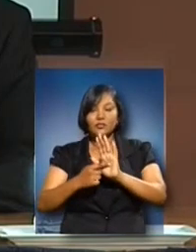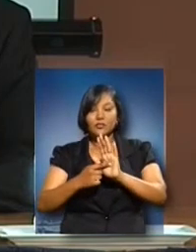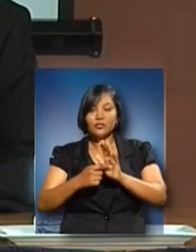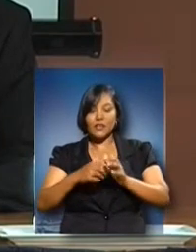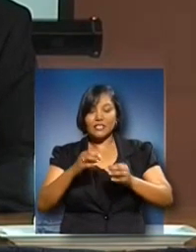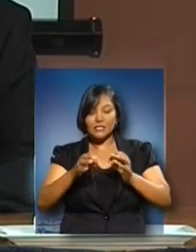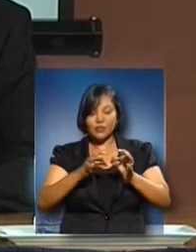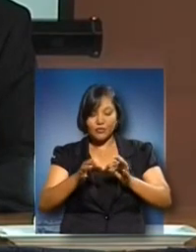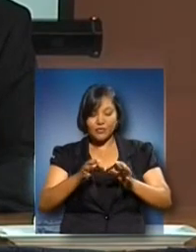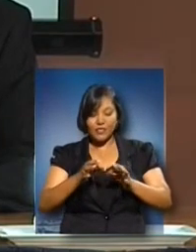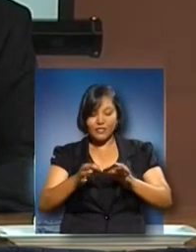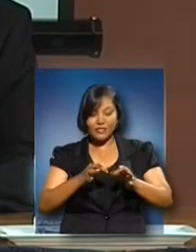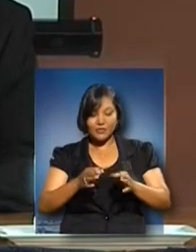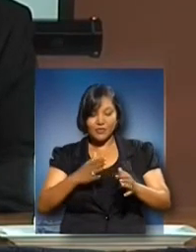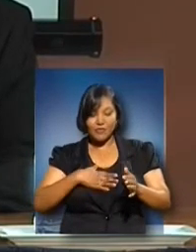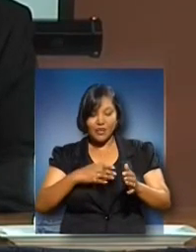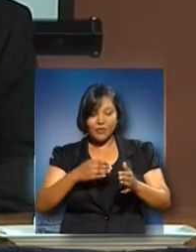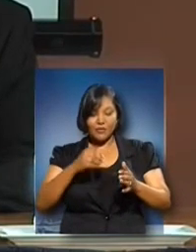Yes.